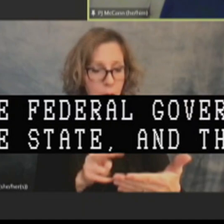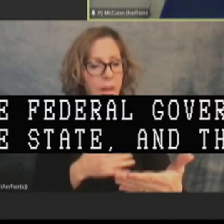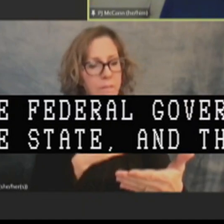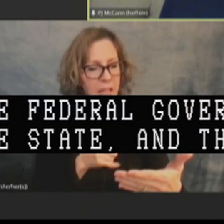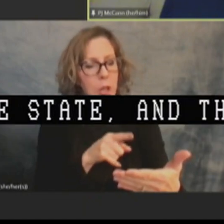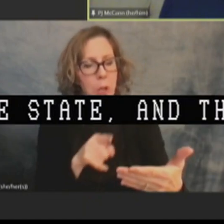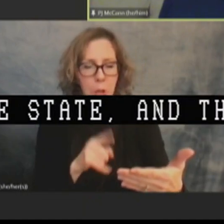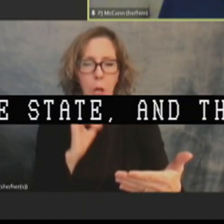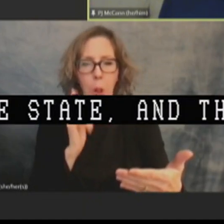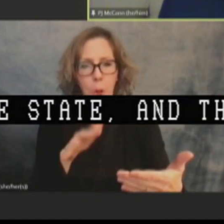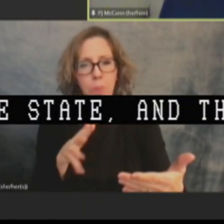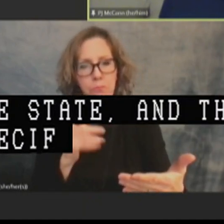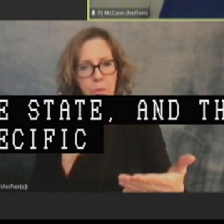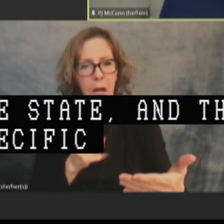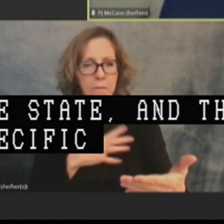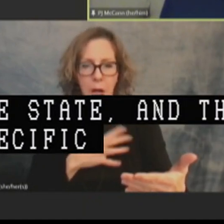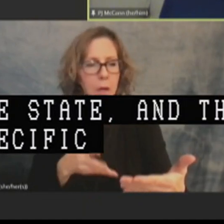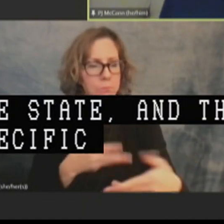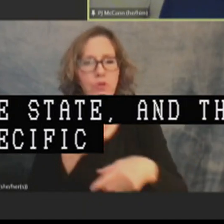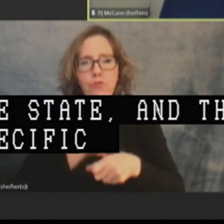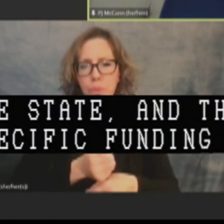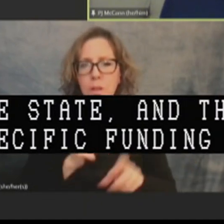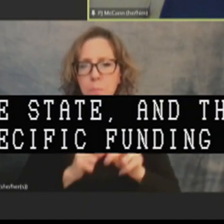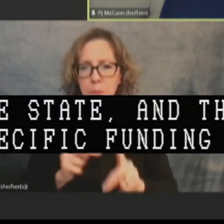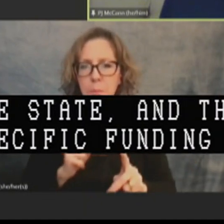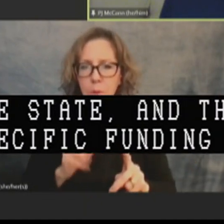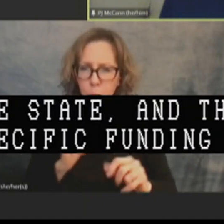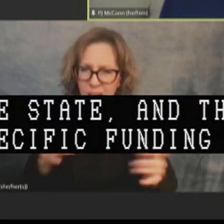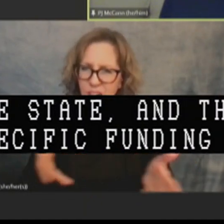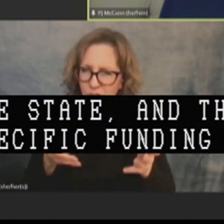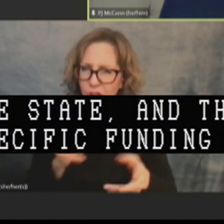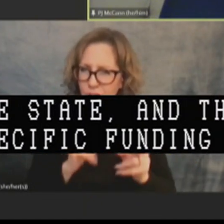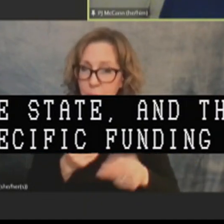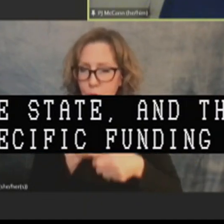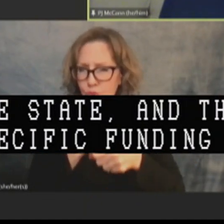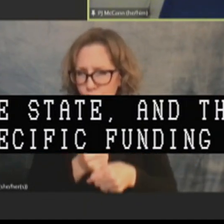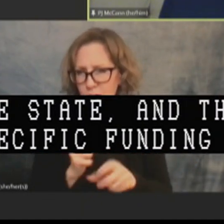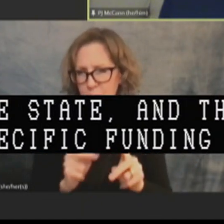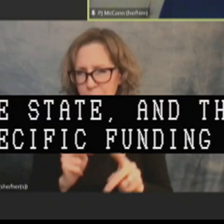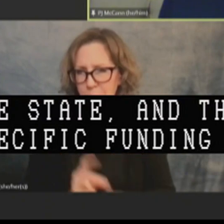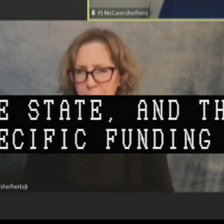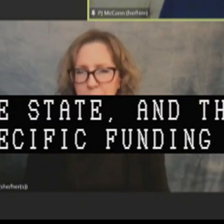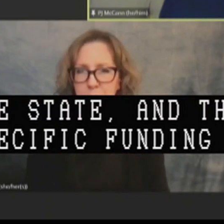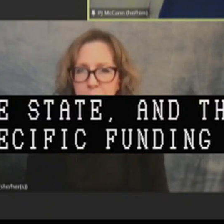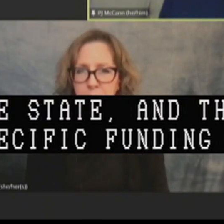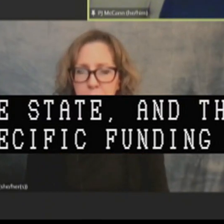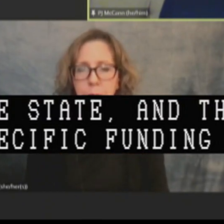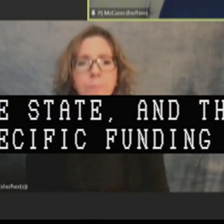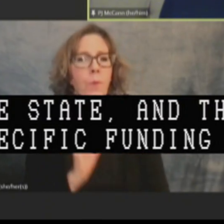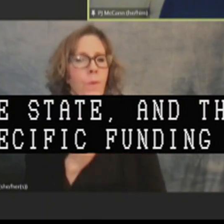that that people are presenting what they're presenting. Thank you very much.